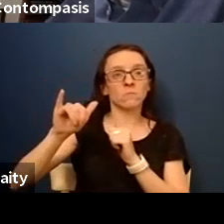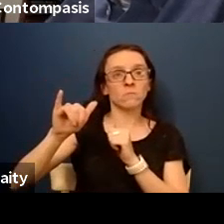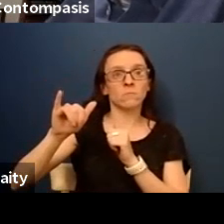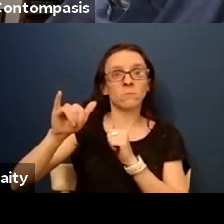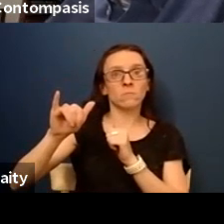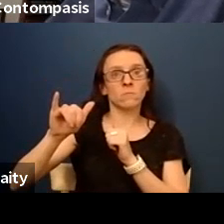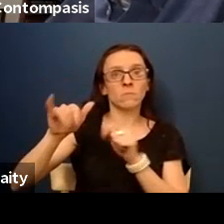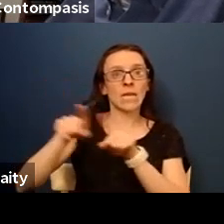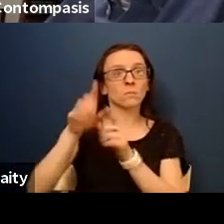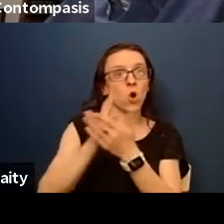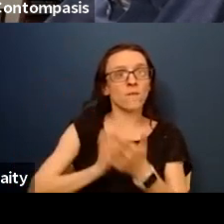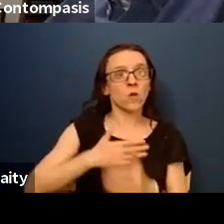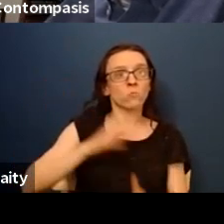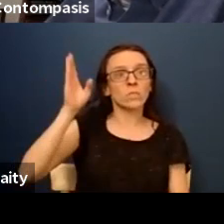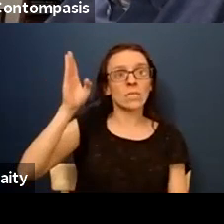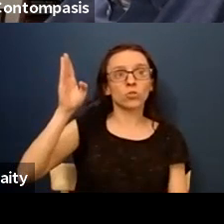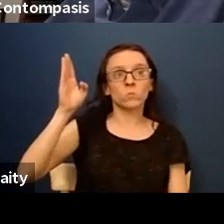part of our presentation?